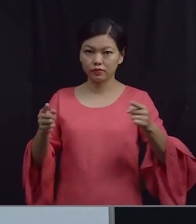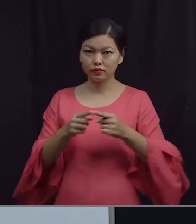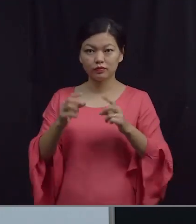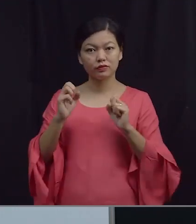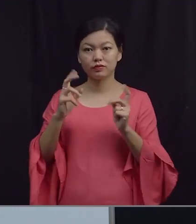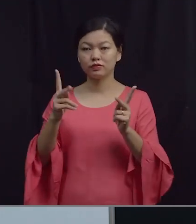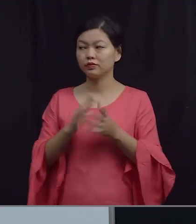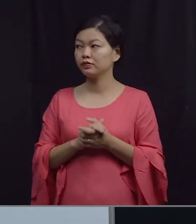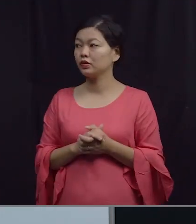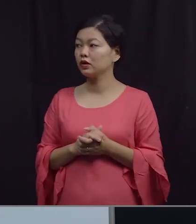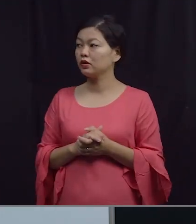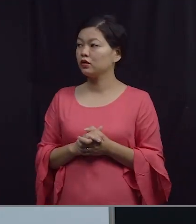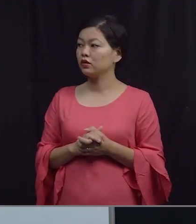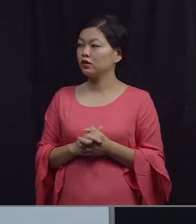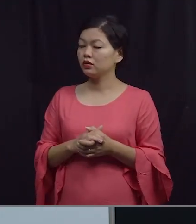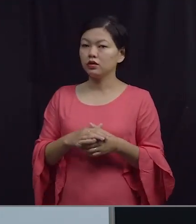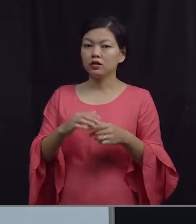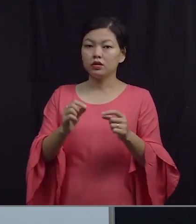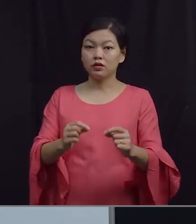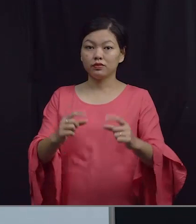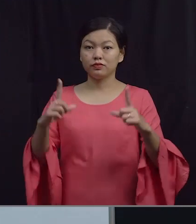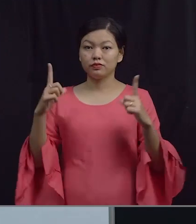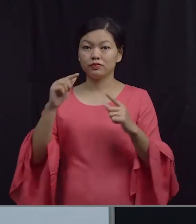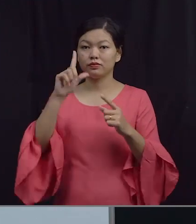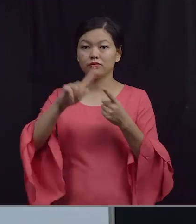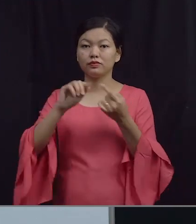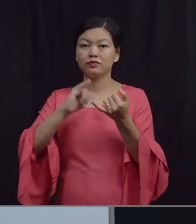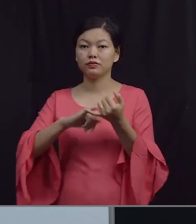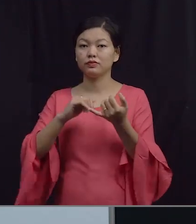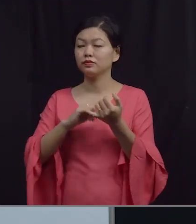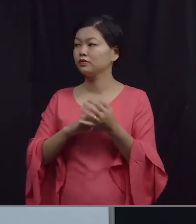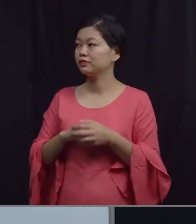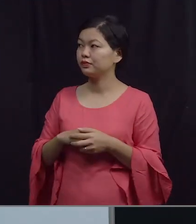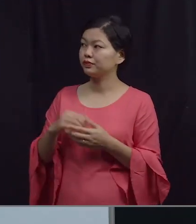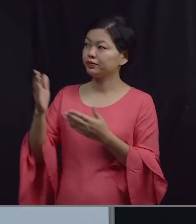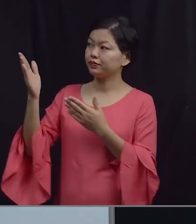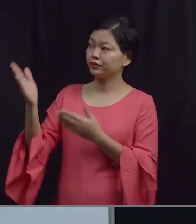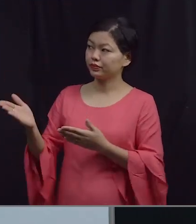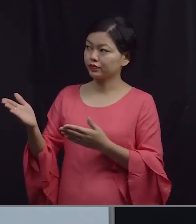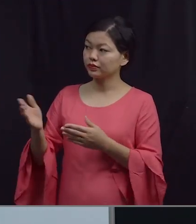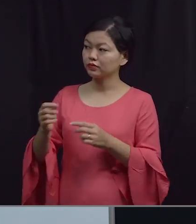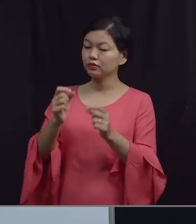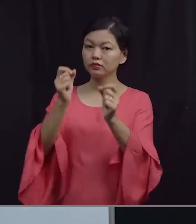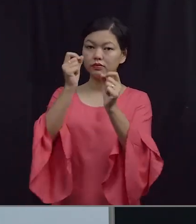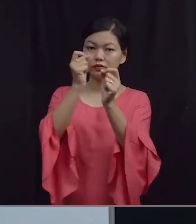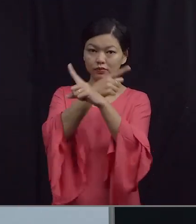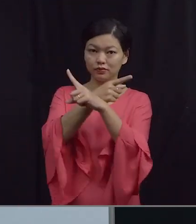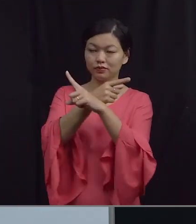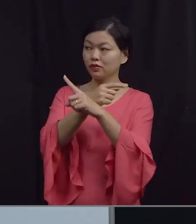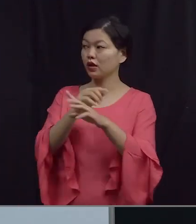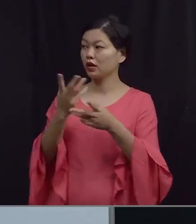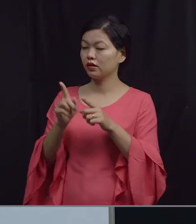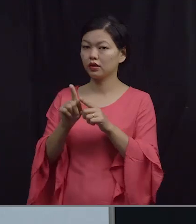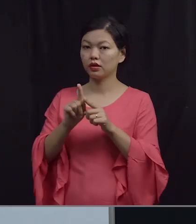nature. So the power of lens is nothing but the measure of this convergence as well as the divergence.